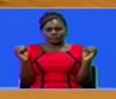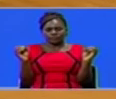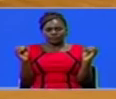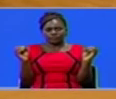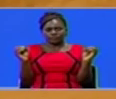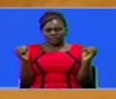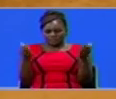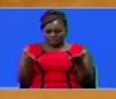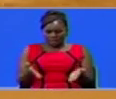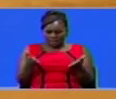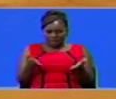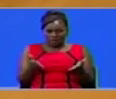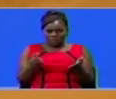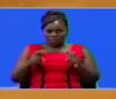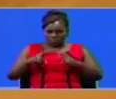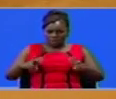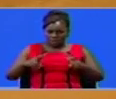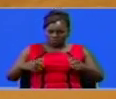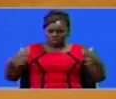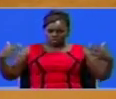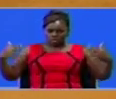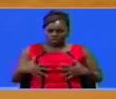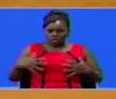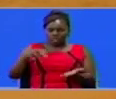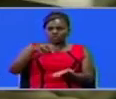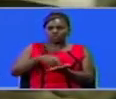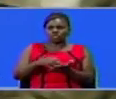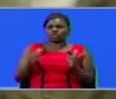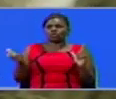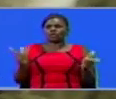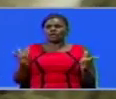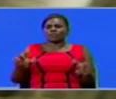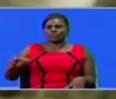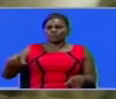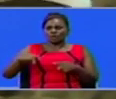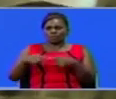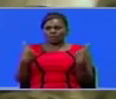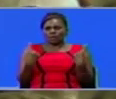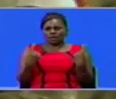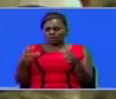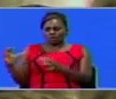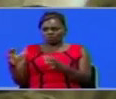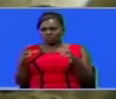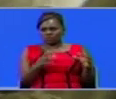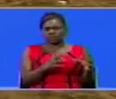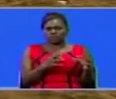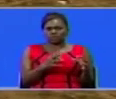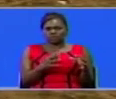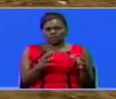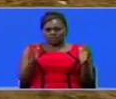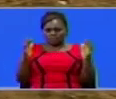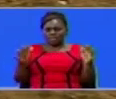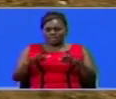The lead has delved into the alarming turn of events in Laikipia County. The conflict pitting communities here and